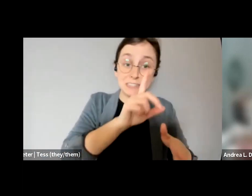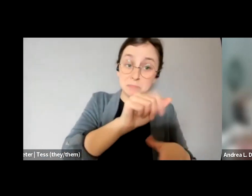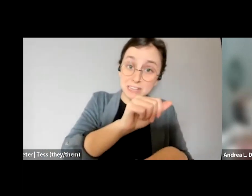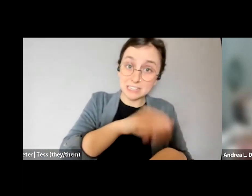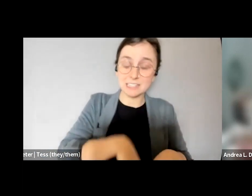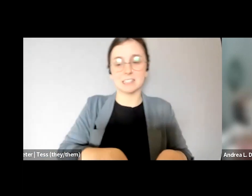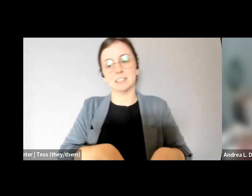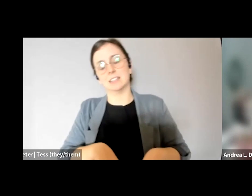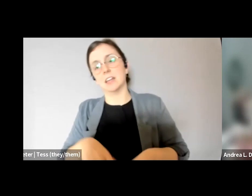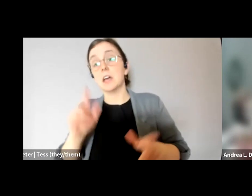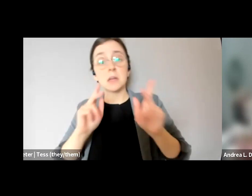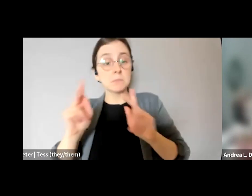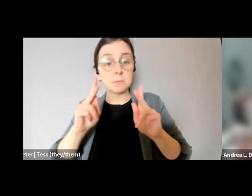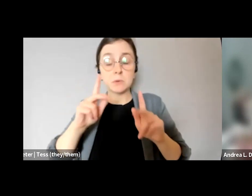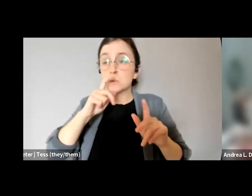of other languages,